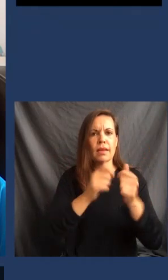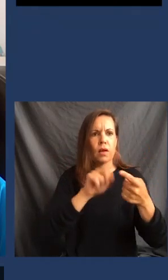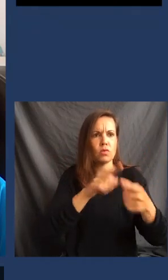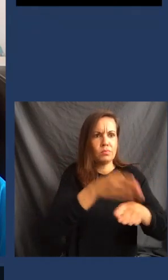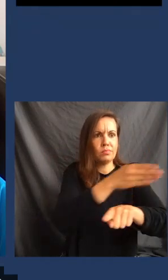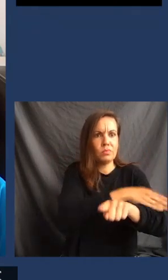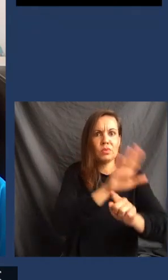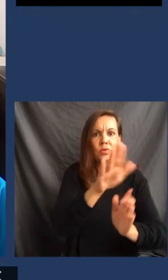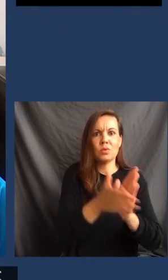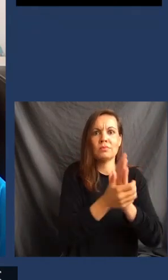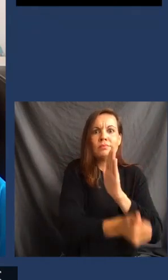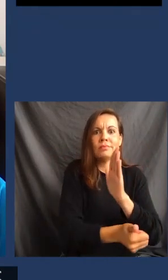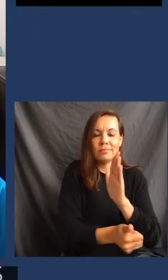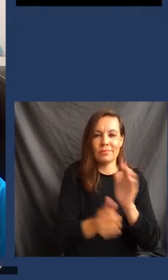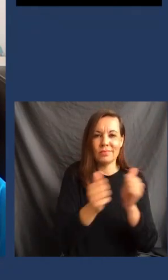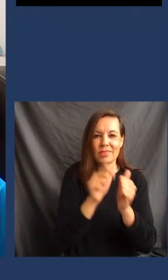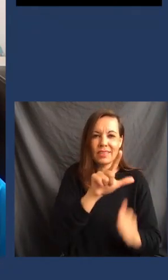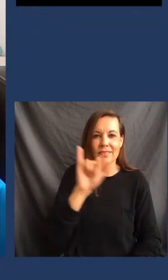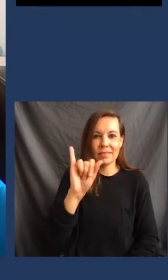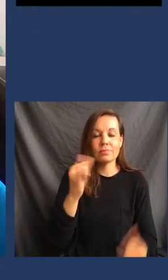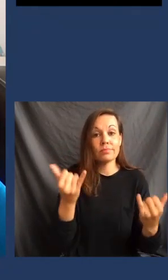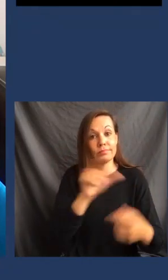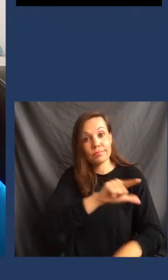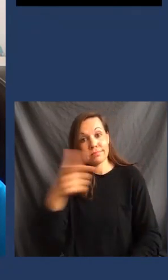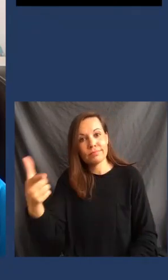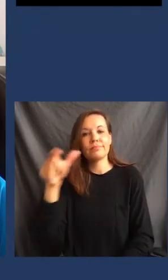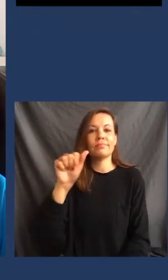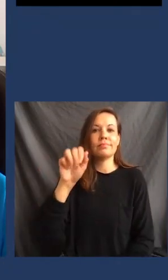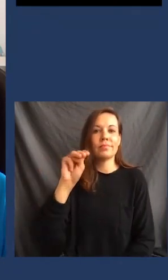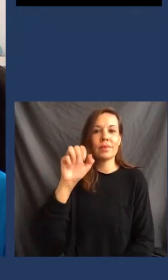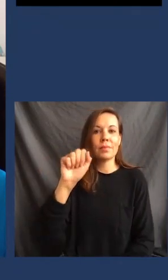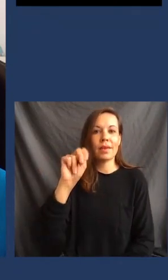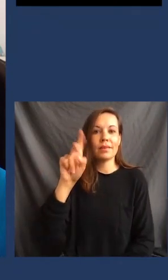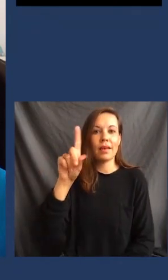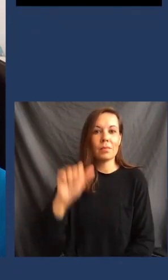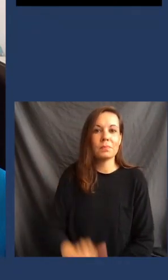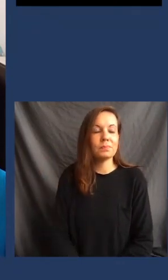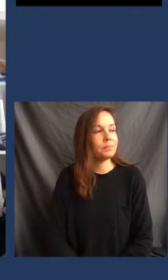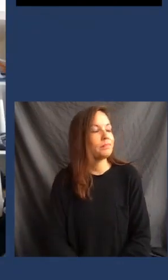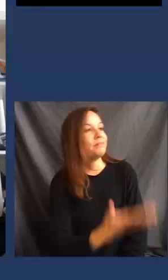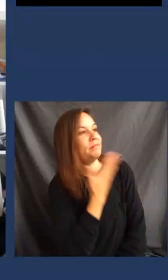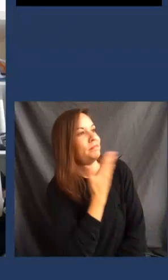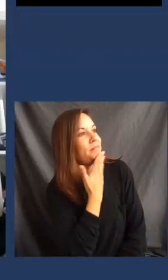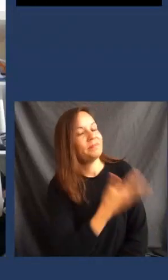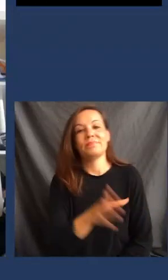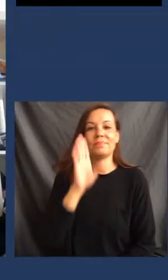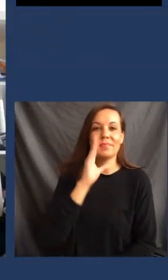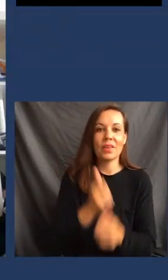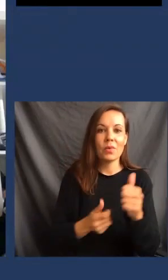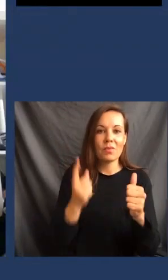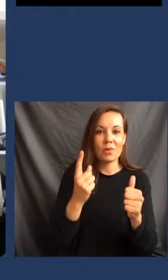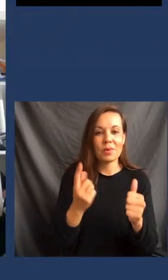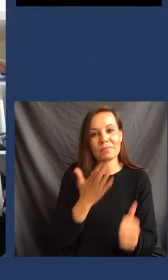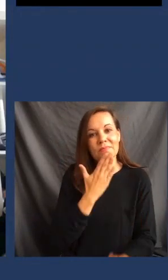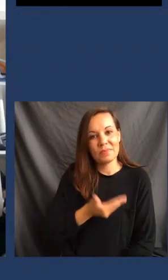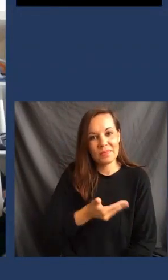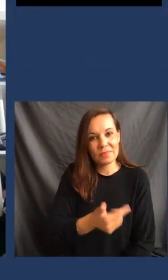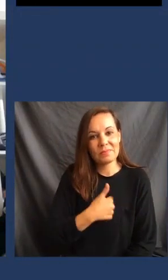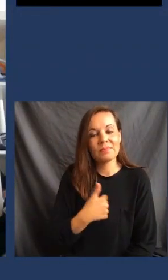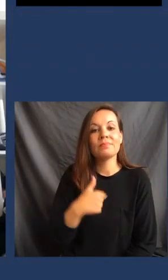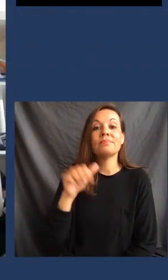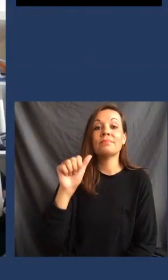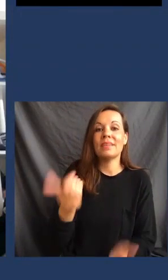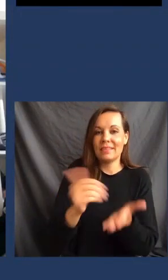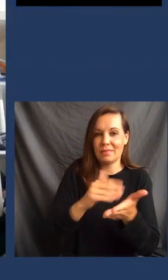LinkedIn skills. And now I'd like to turn it over to Amanda. Thank you, Tarena. Hello, everyone. Thank you for having me. My name